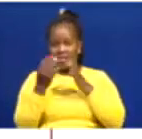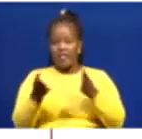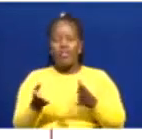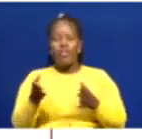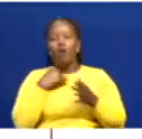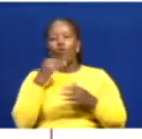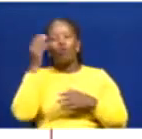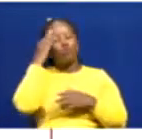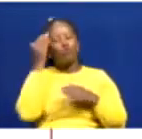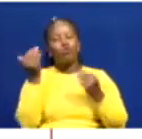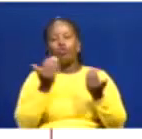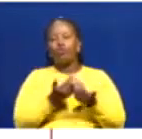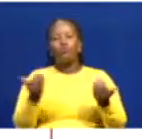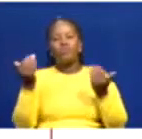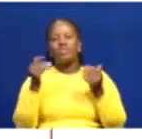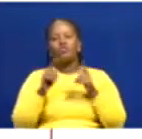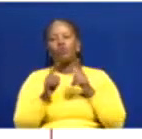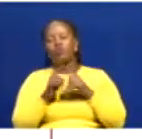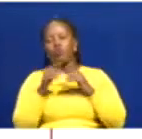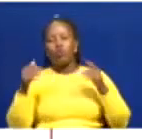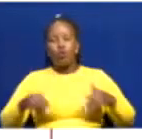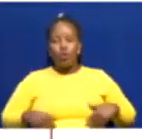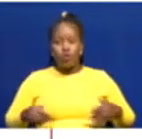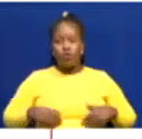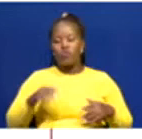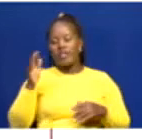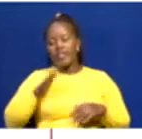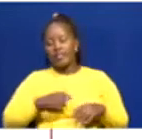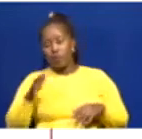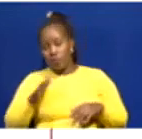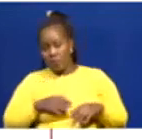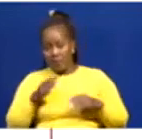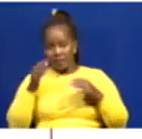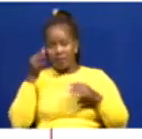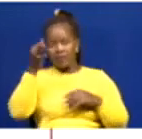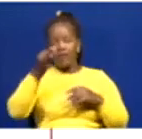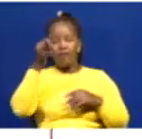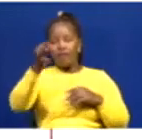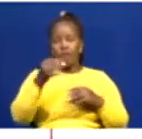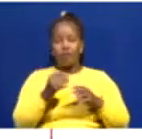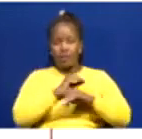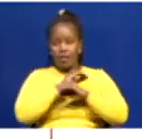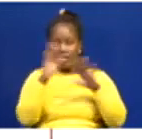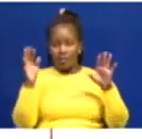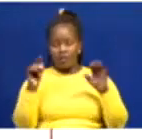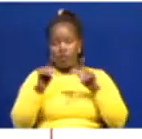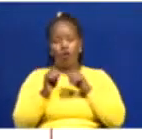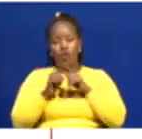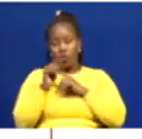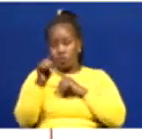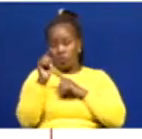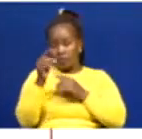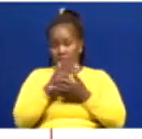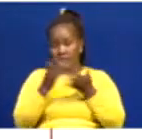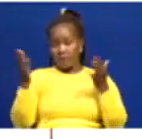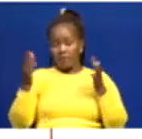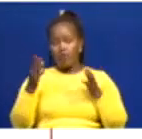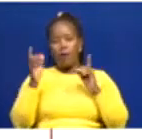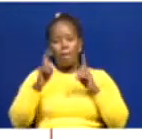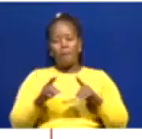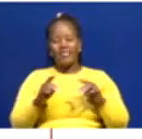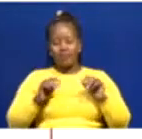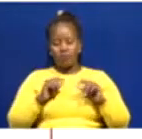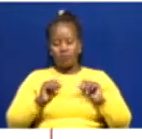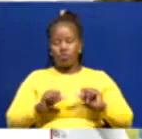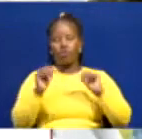learn and grow? Focusing on the youth and especially women as well. That's where we are challenging the fans. That is very something that we really want to continue